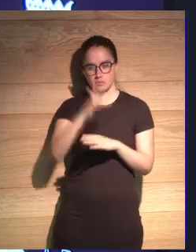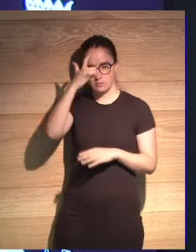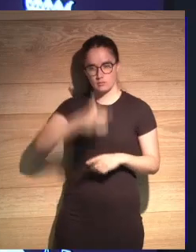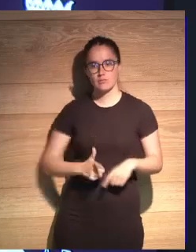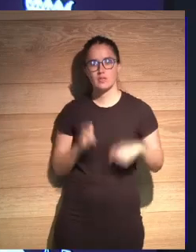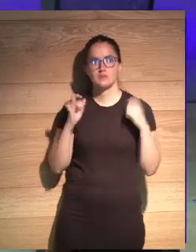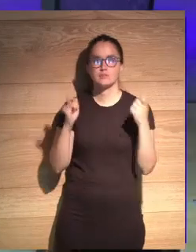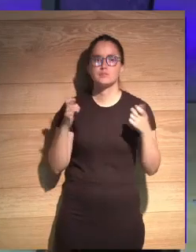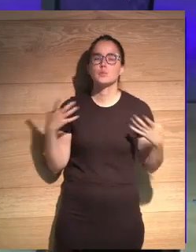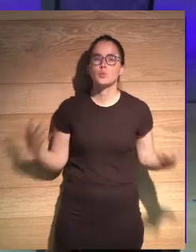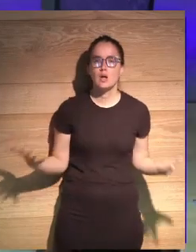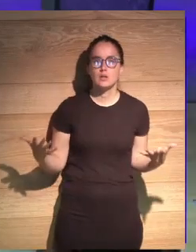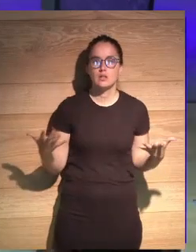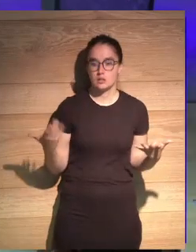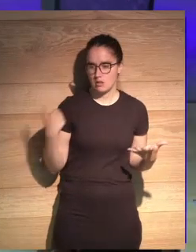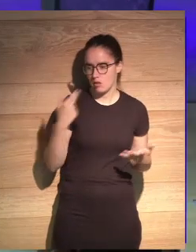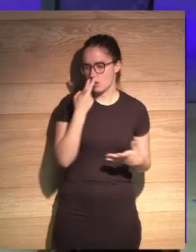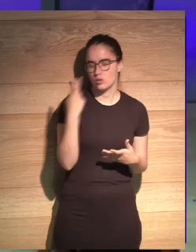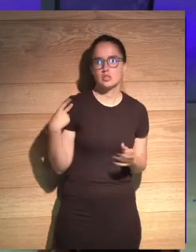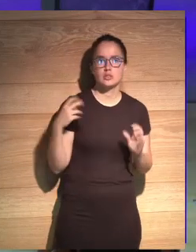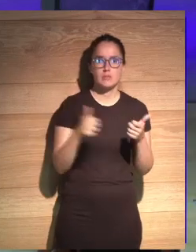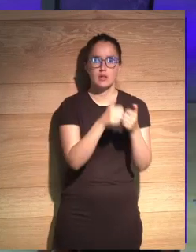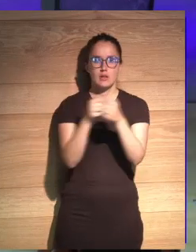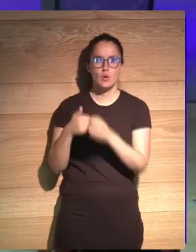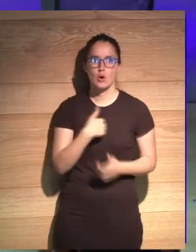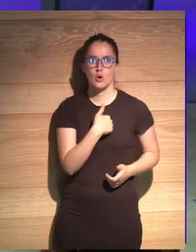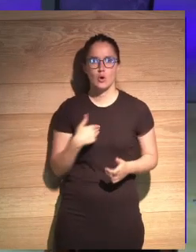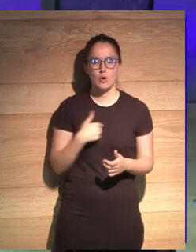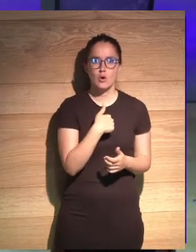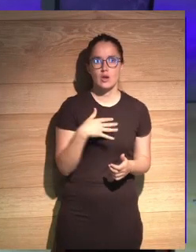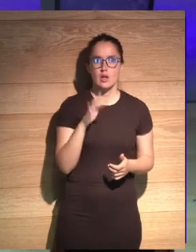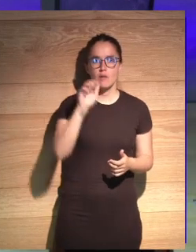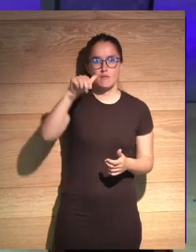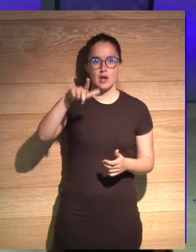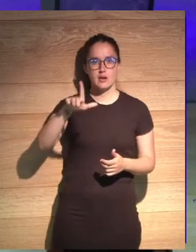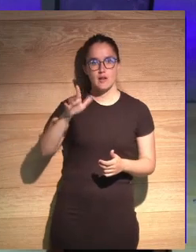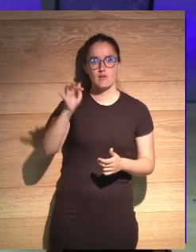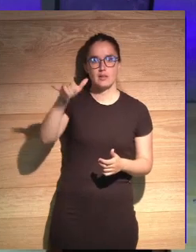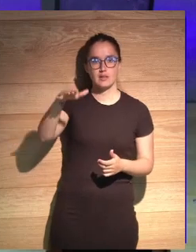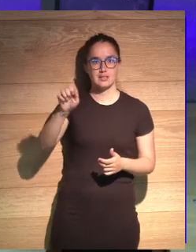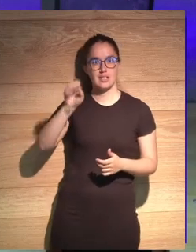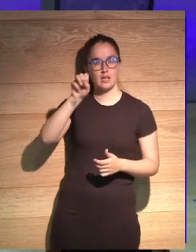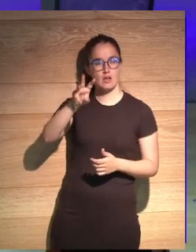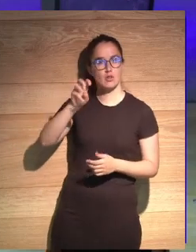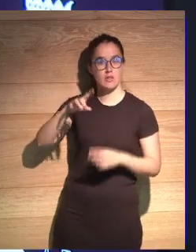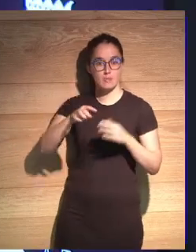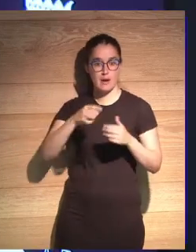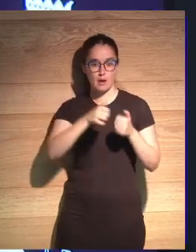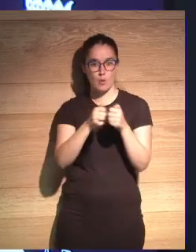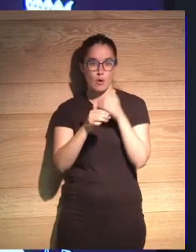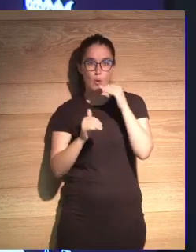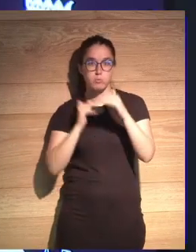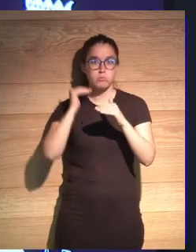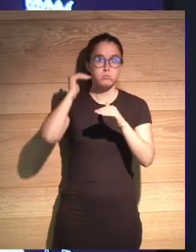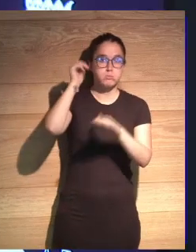Personally, one of the examples I could contribute is like 2 years ago I started to play a role play, which is Final Fantasy